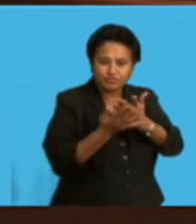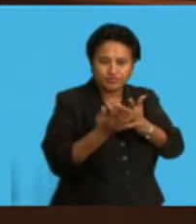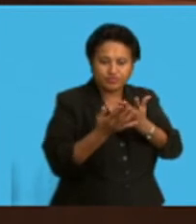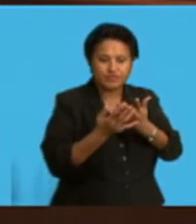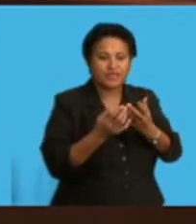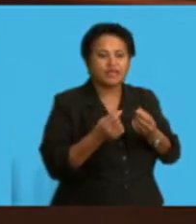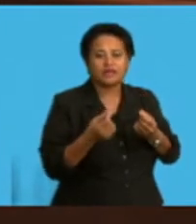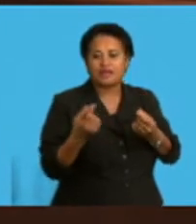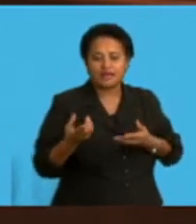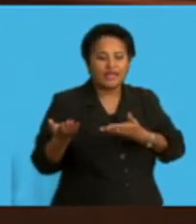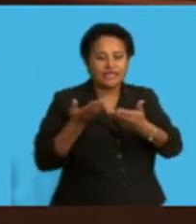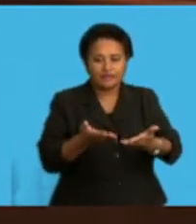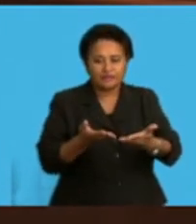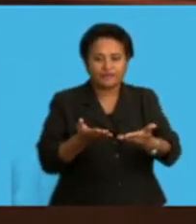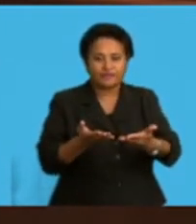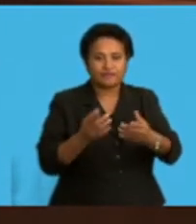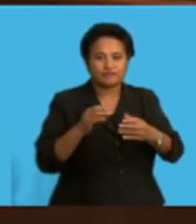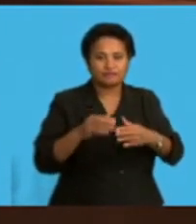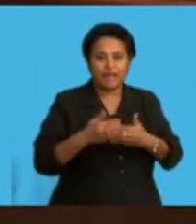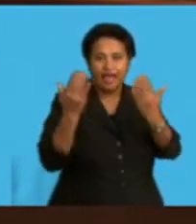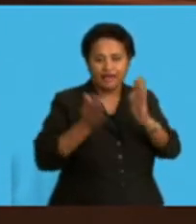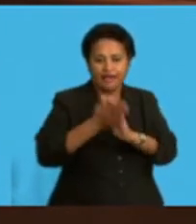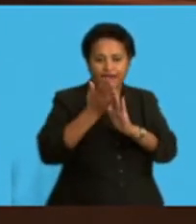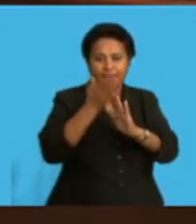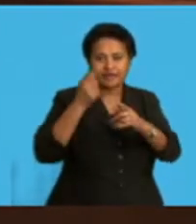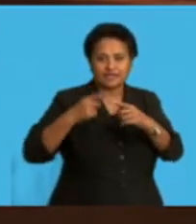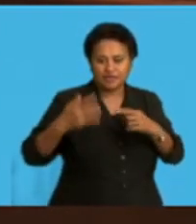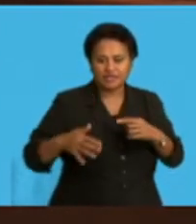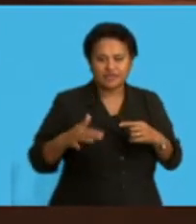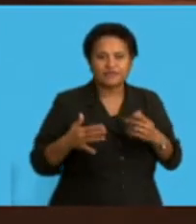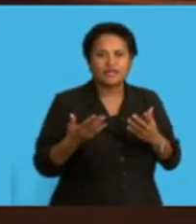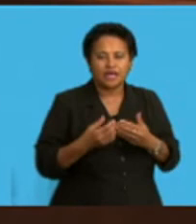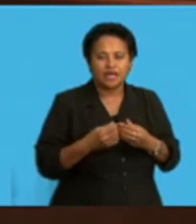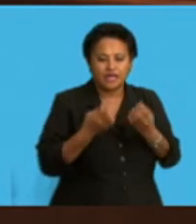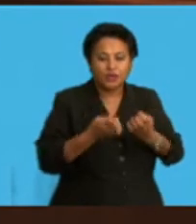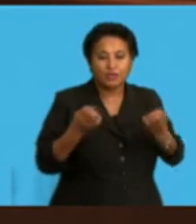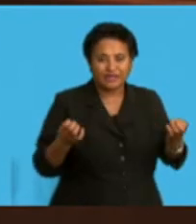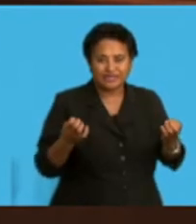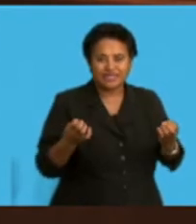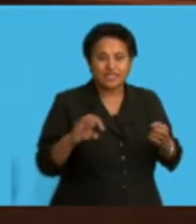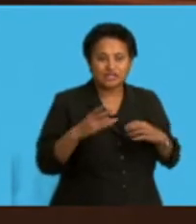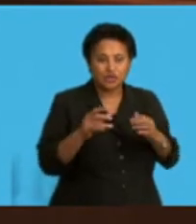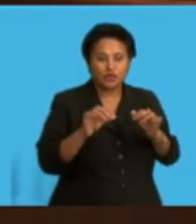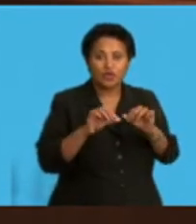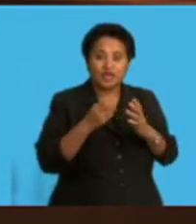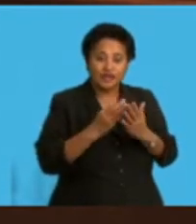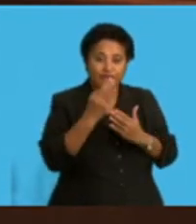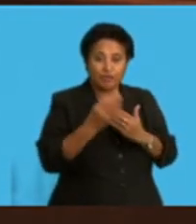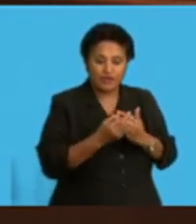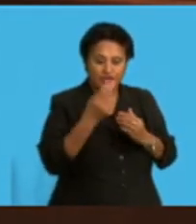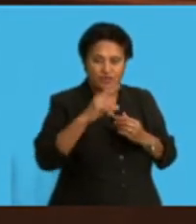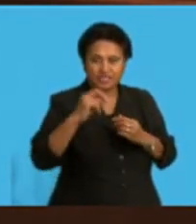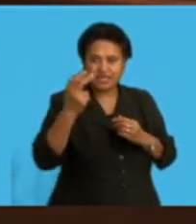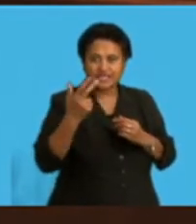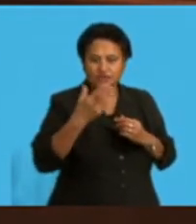state-of-the-art equipment for this public-private partnership. We expect to select the partner and sign the agreement by February of 2018. Government